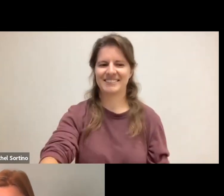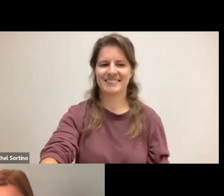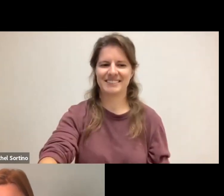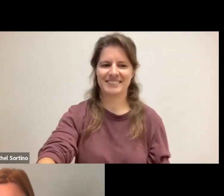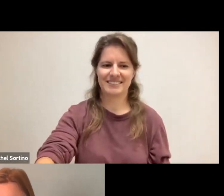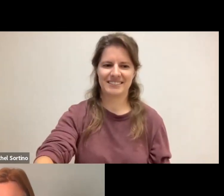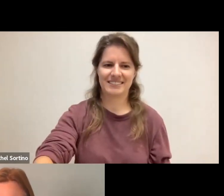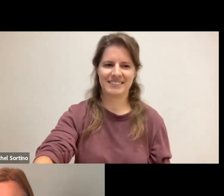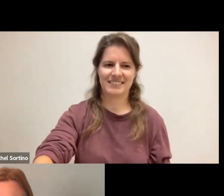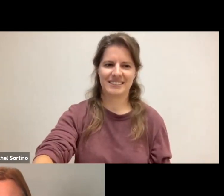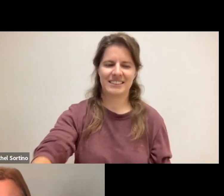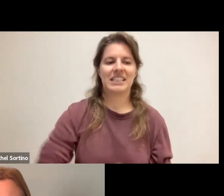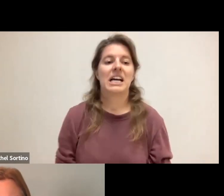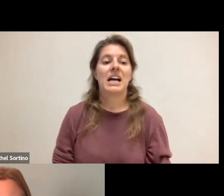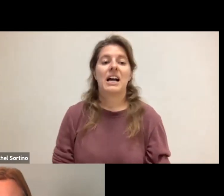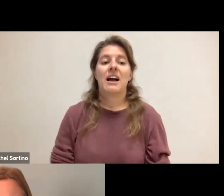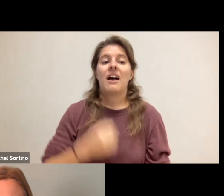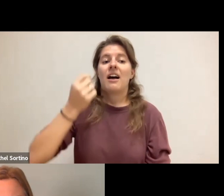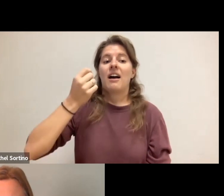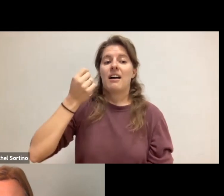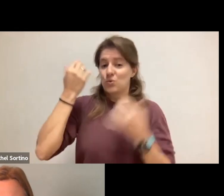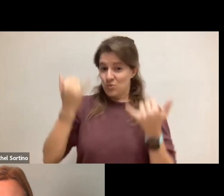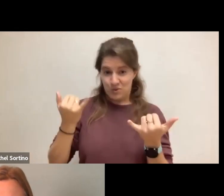Clinical Neuropsychologists.